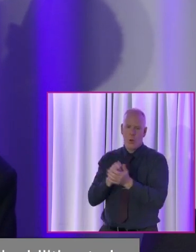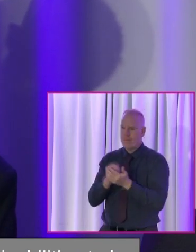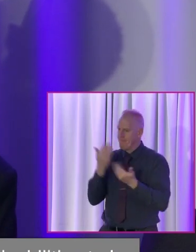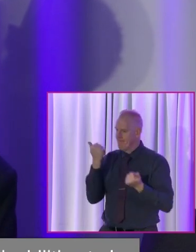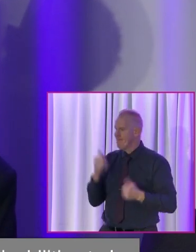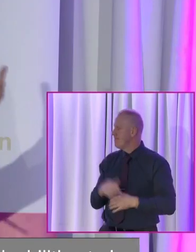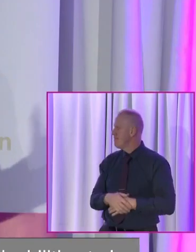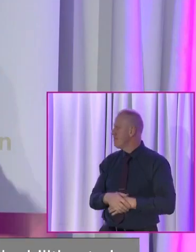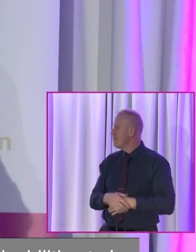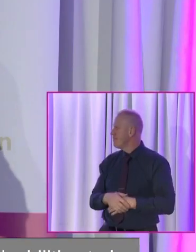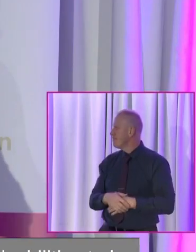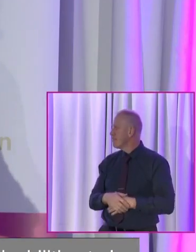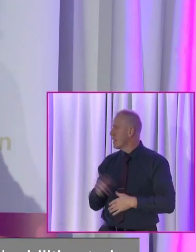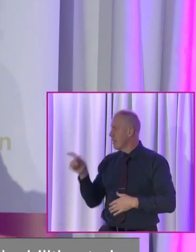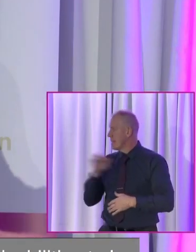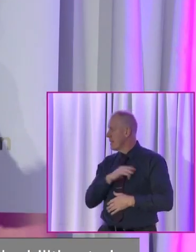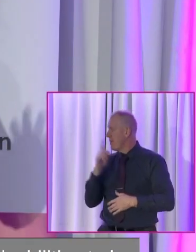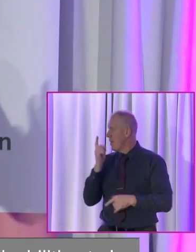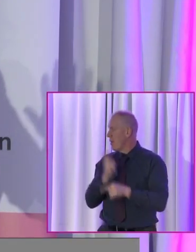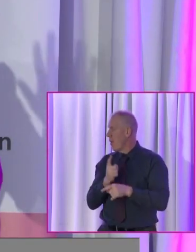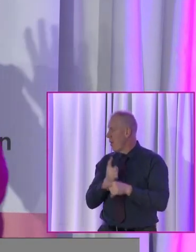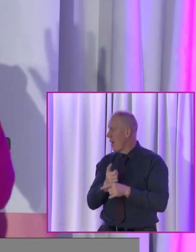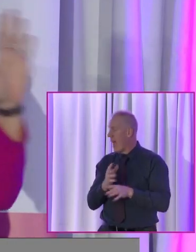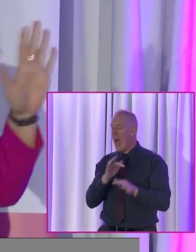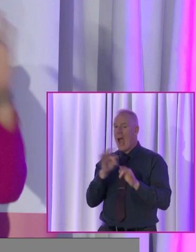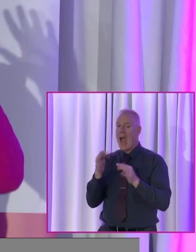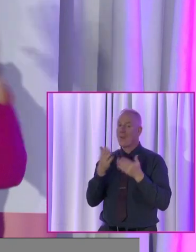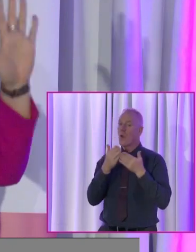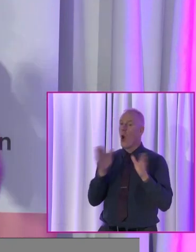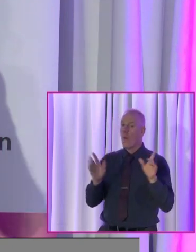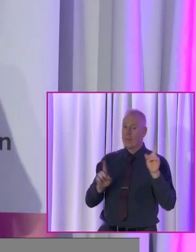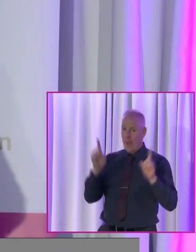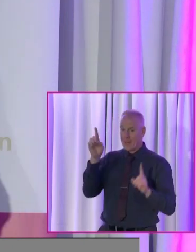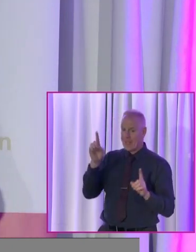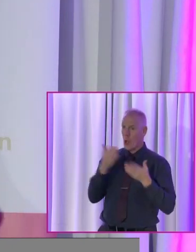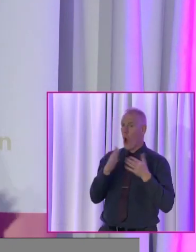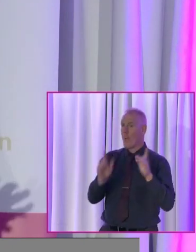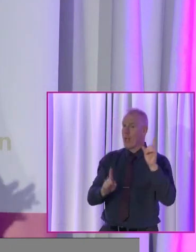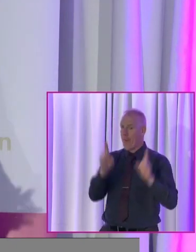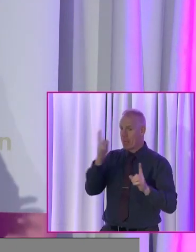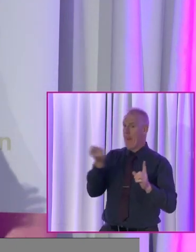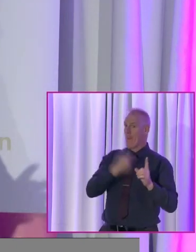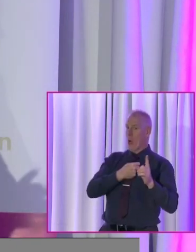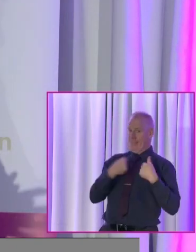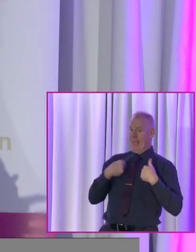actually, having been appointed following an open competition, I should just say that,